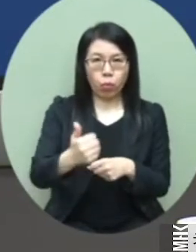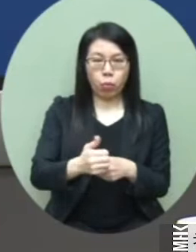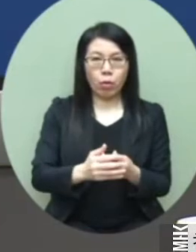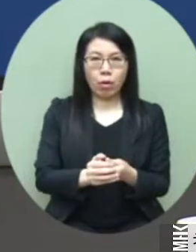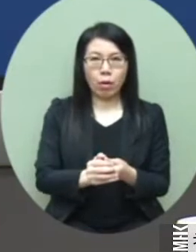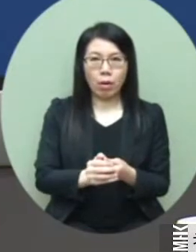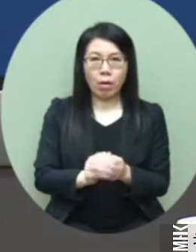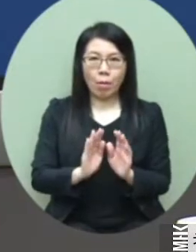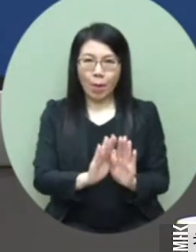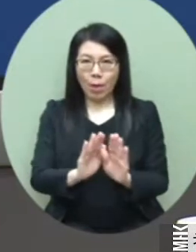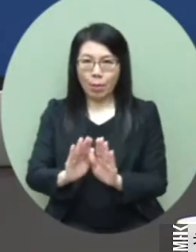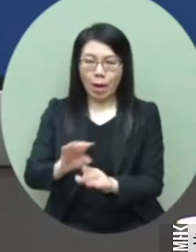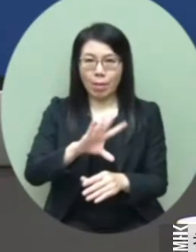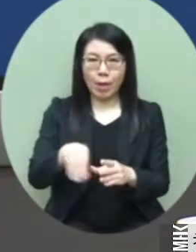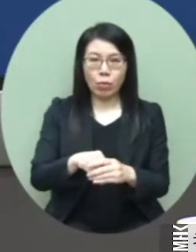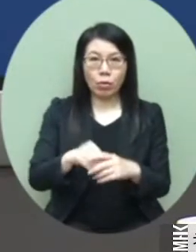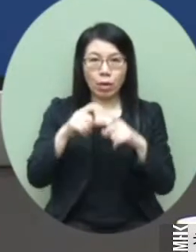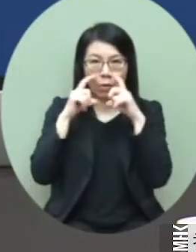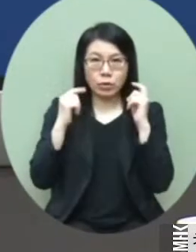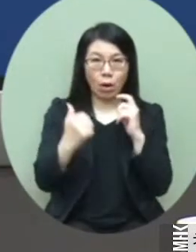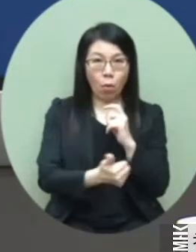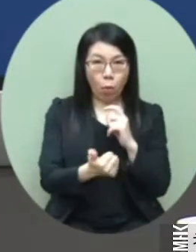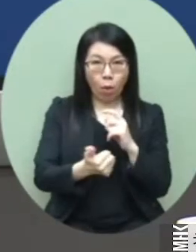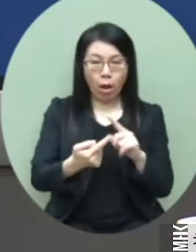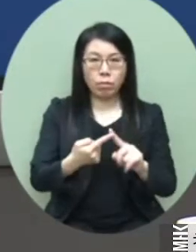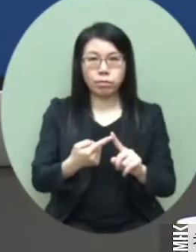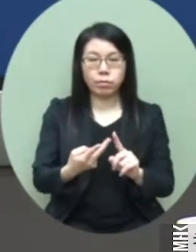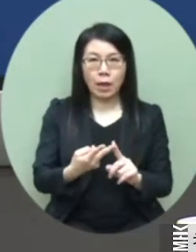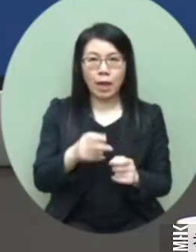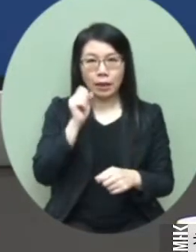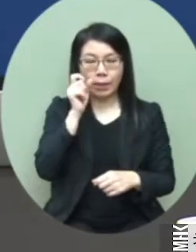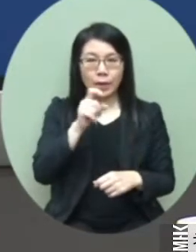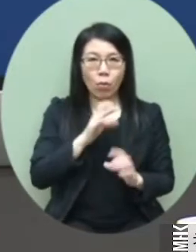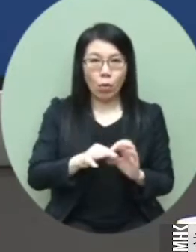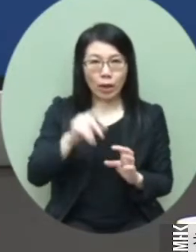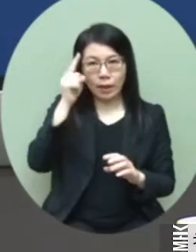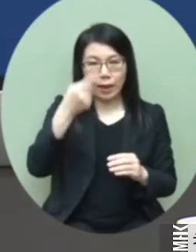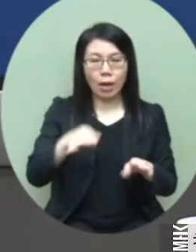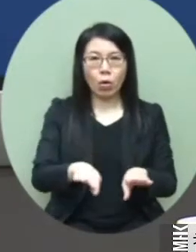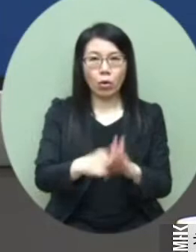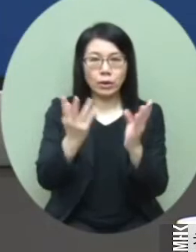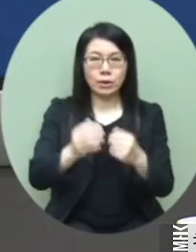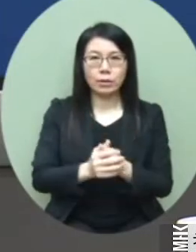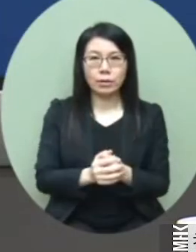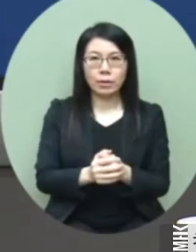to infection control. Wear your masks properly.